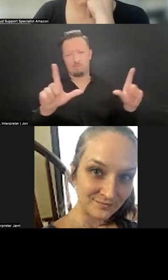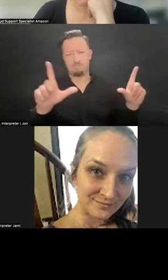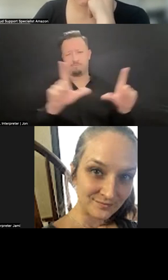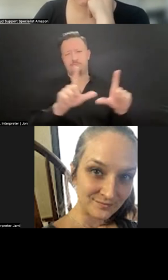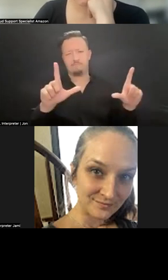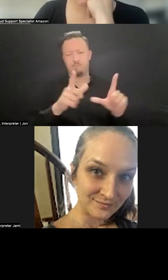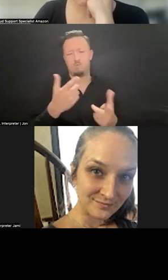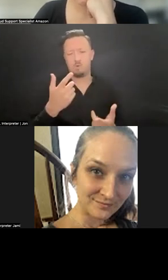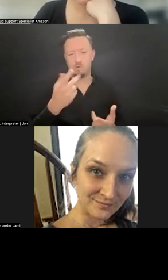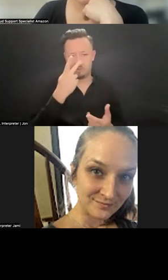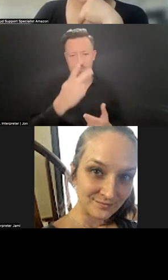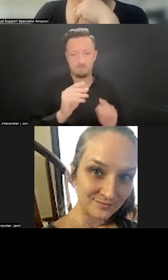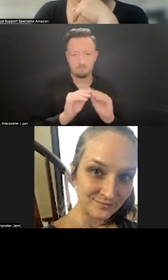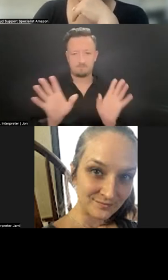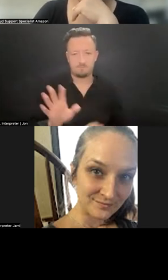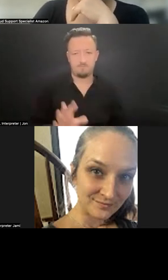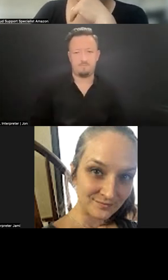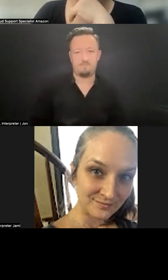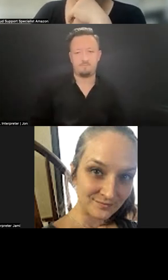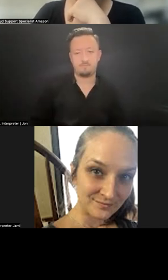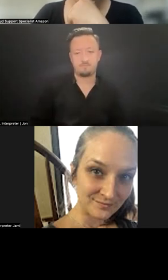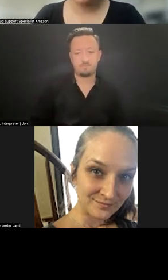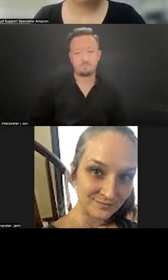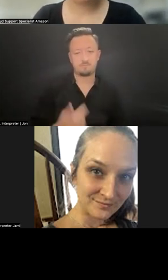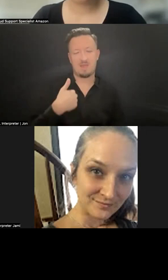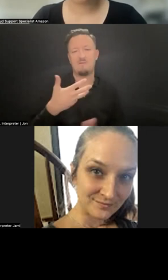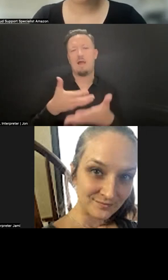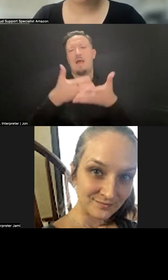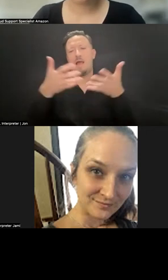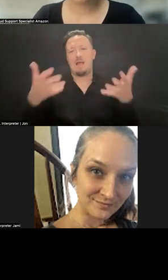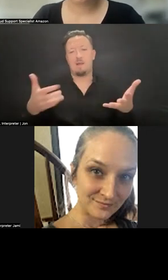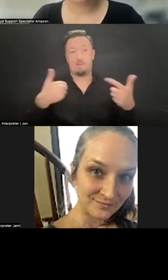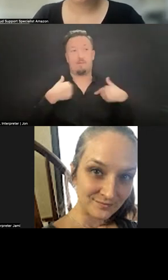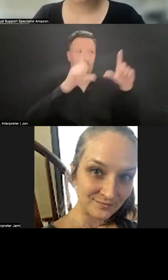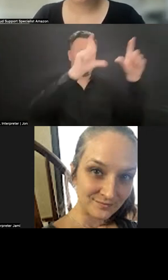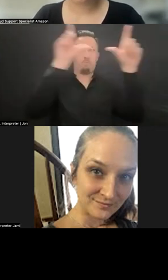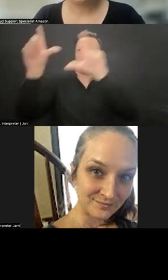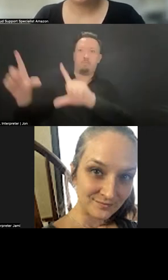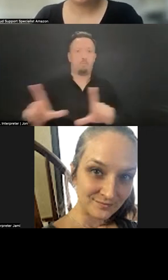screens as needed. I got lots of screens staring at me, and